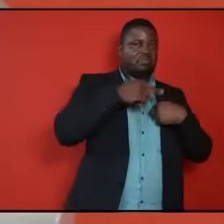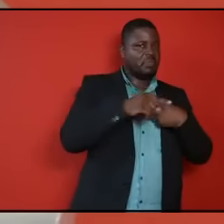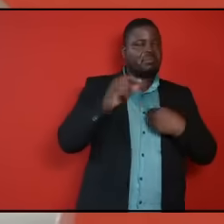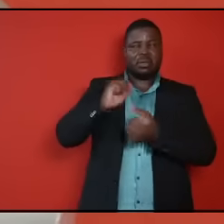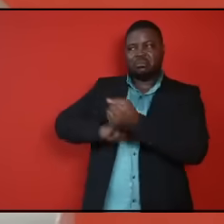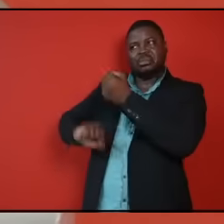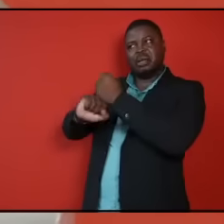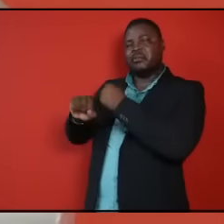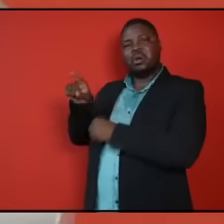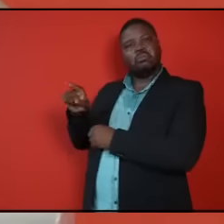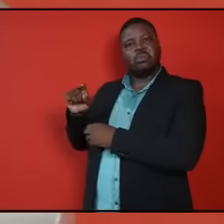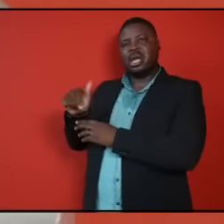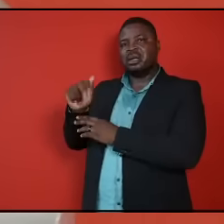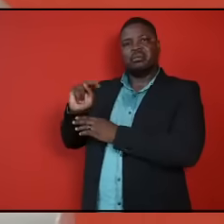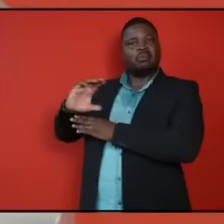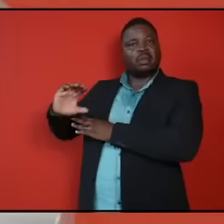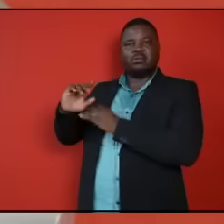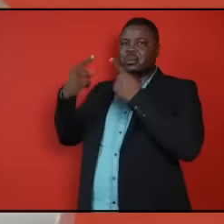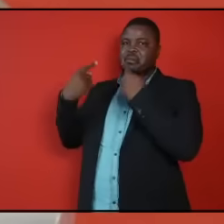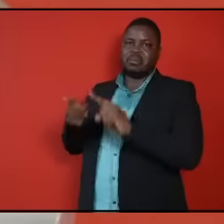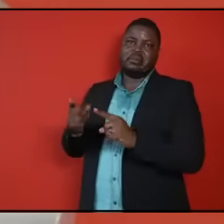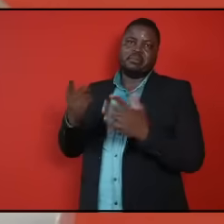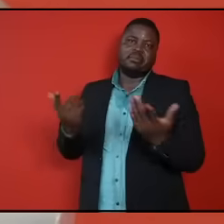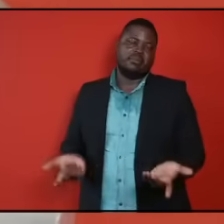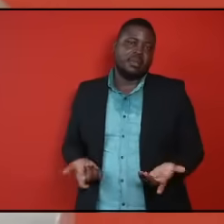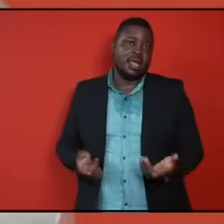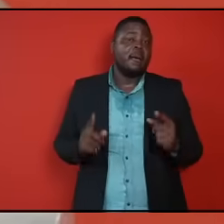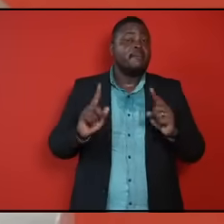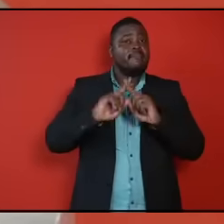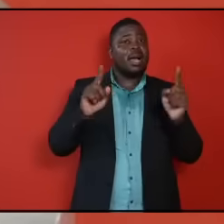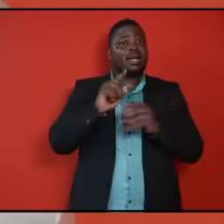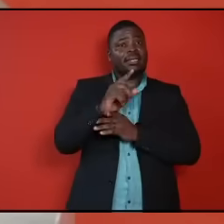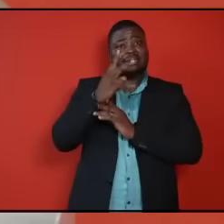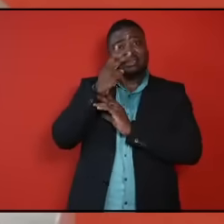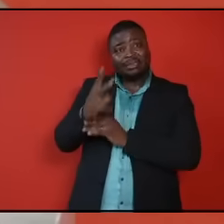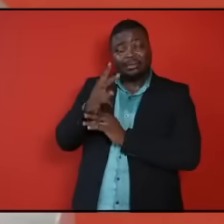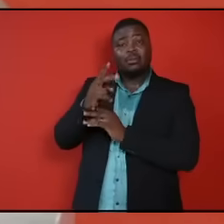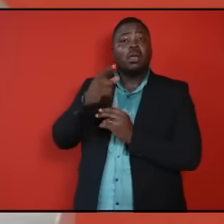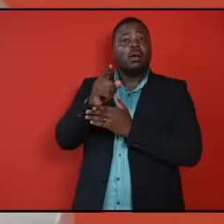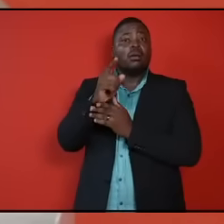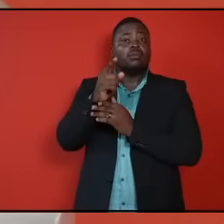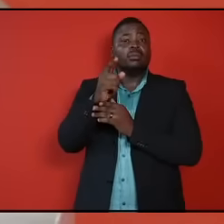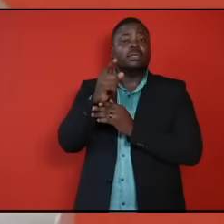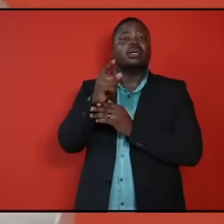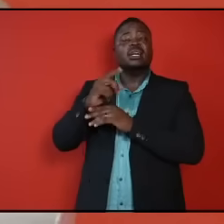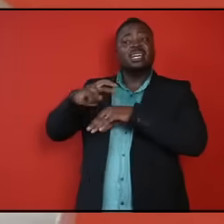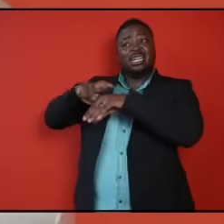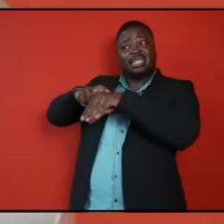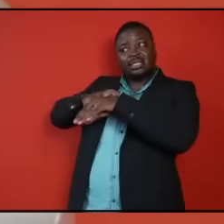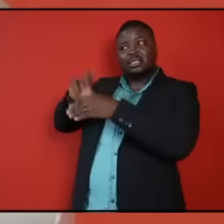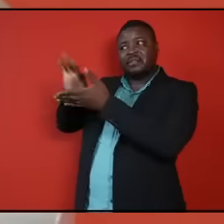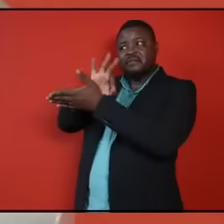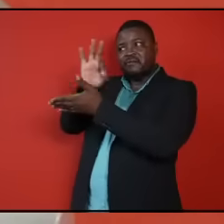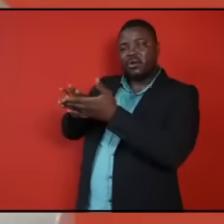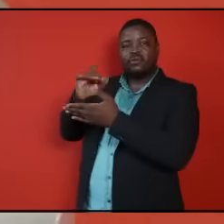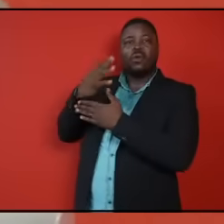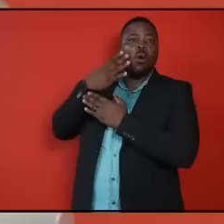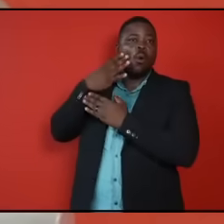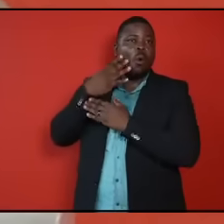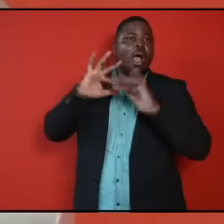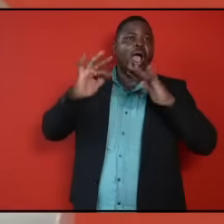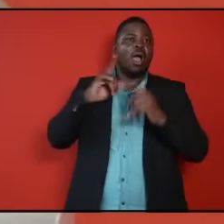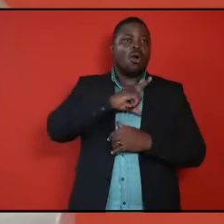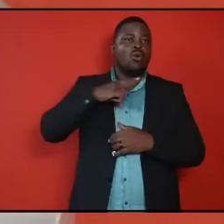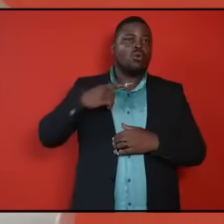like that for a very long time. Let's see for how long will this racist vote for you without you having to put